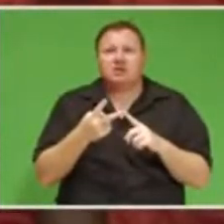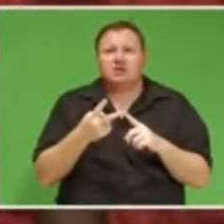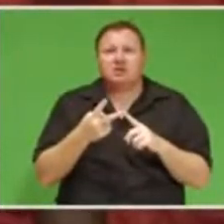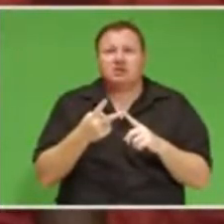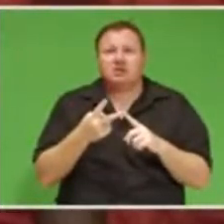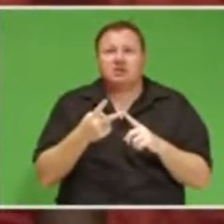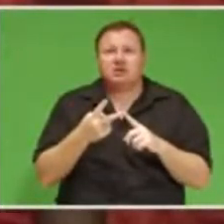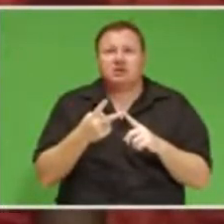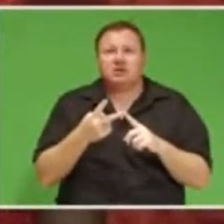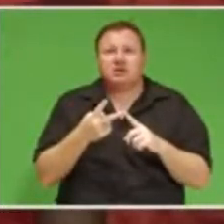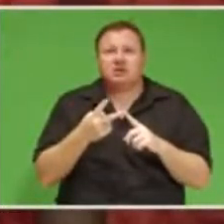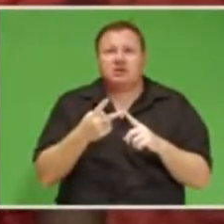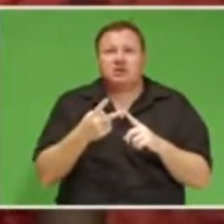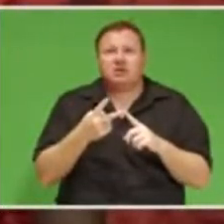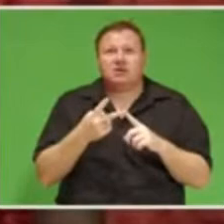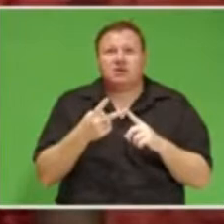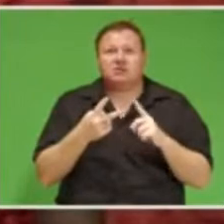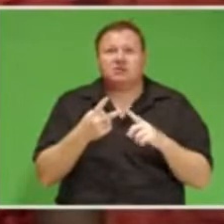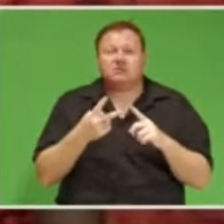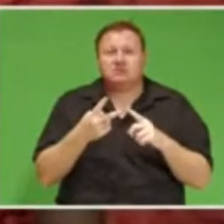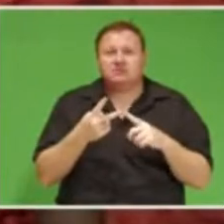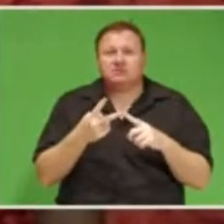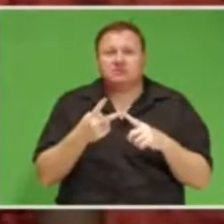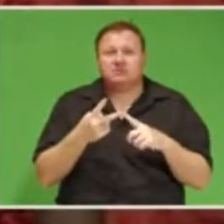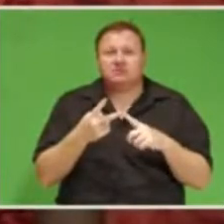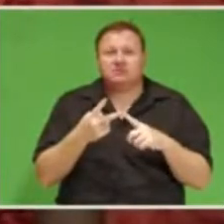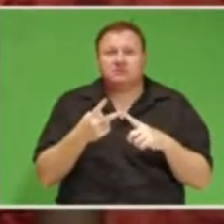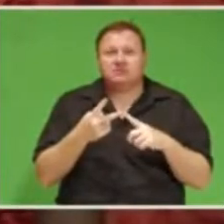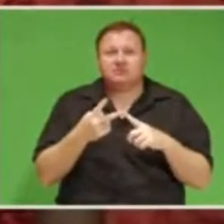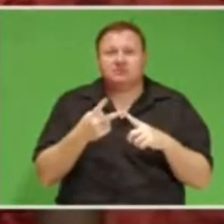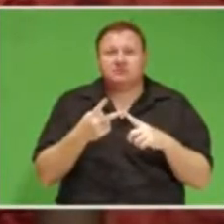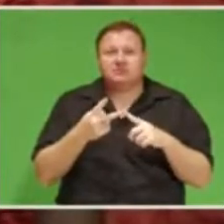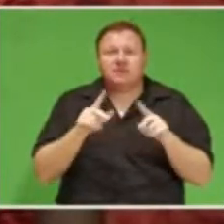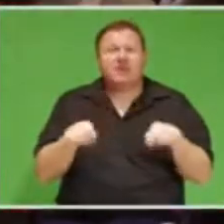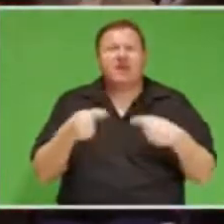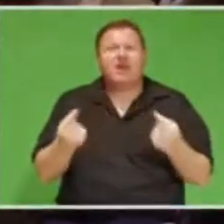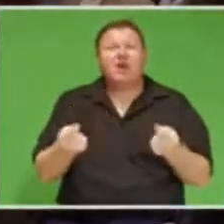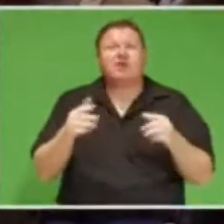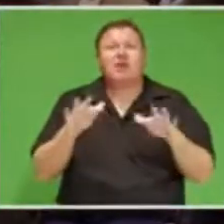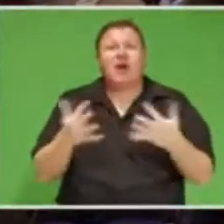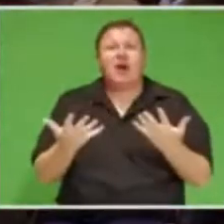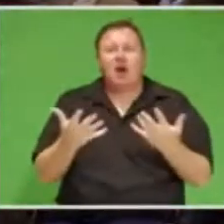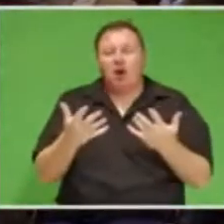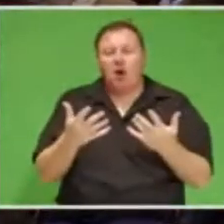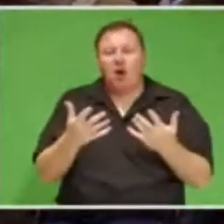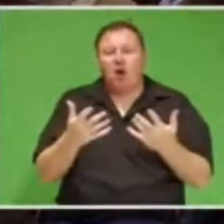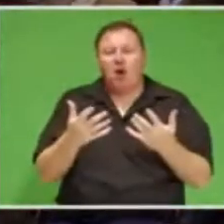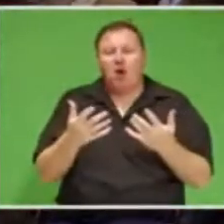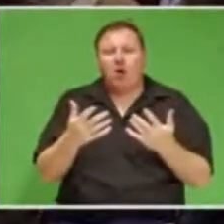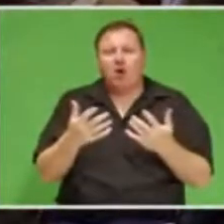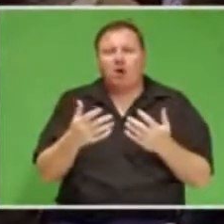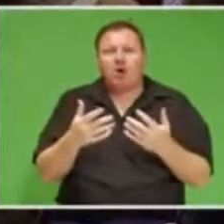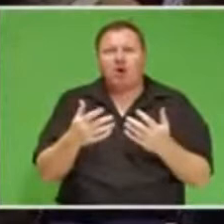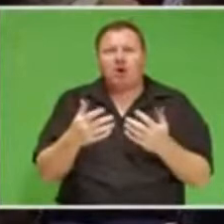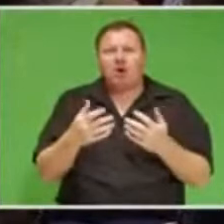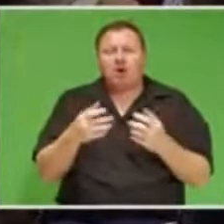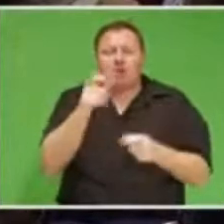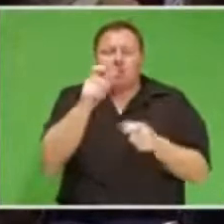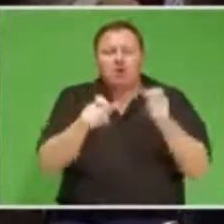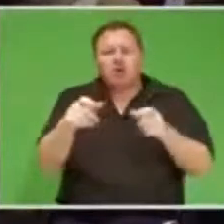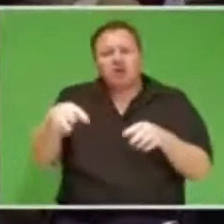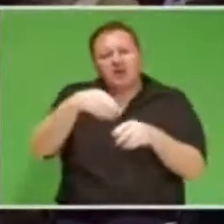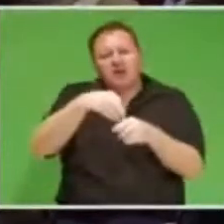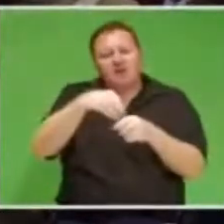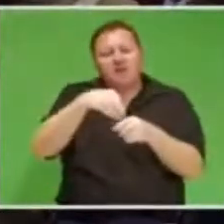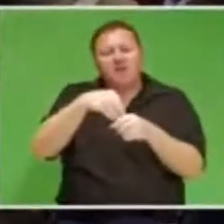Honorable Speaker. Number two, we cannot allow people to come and introduce a debate instead of a